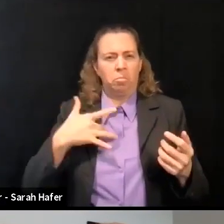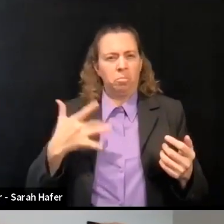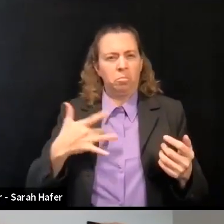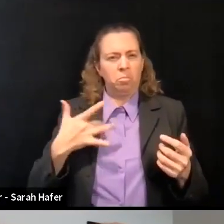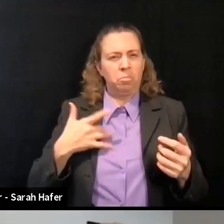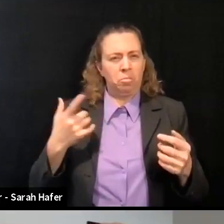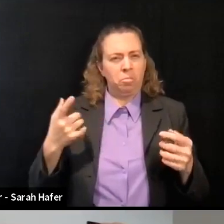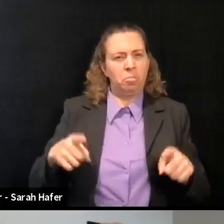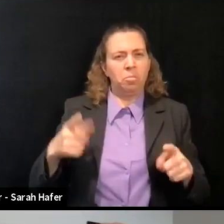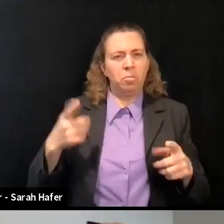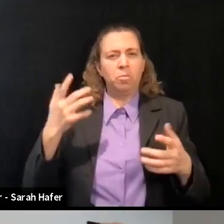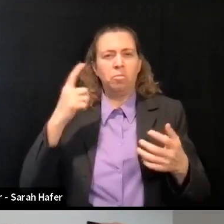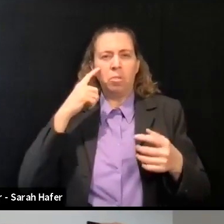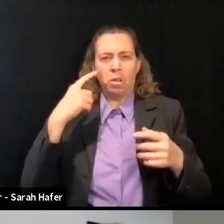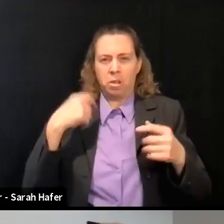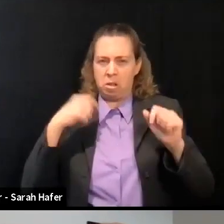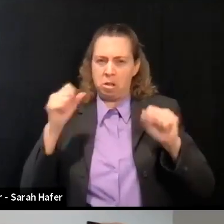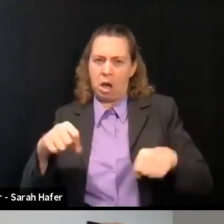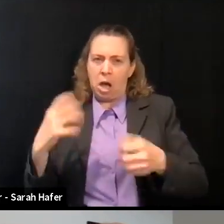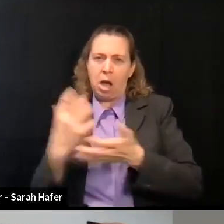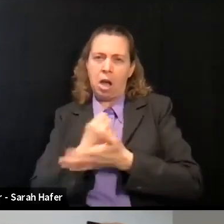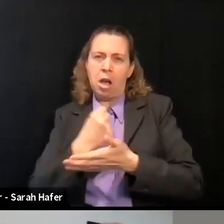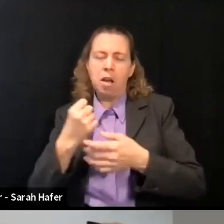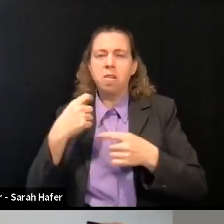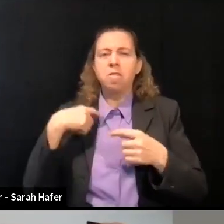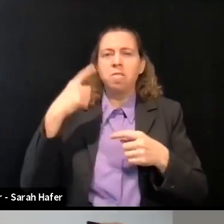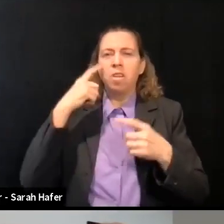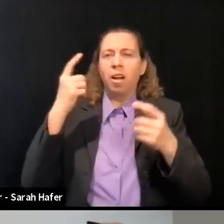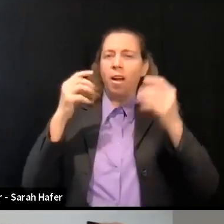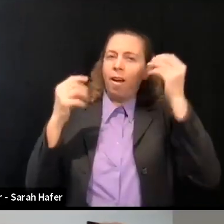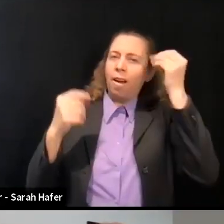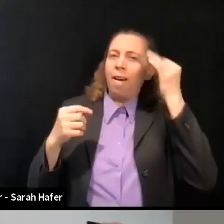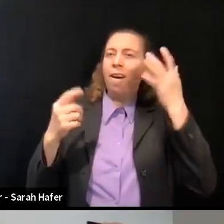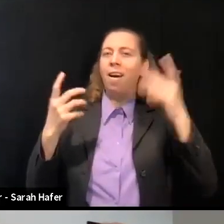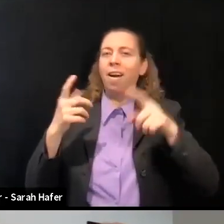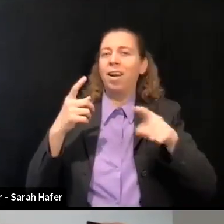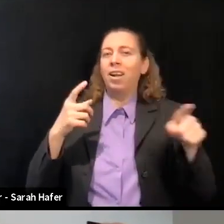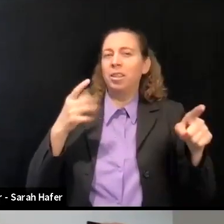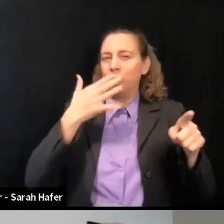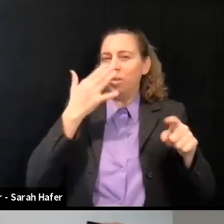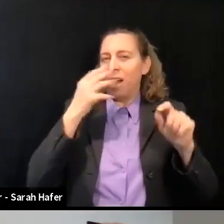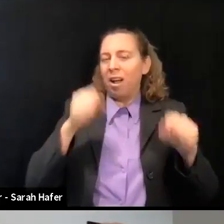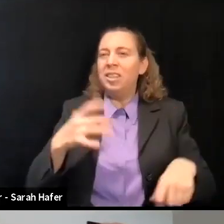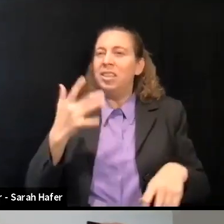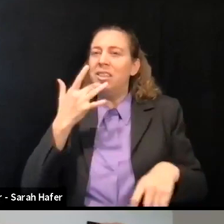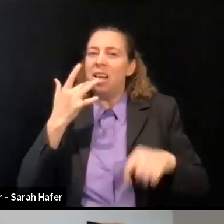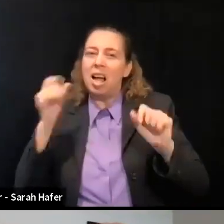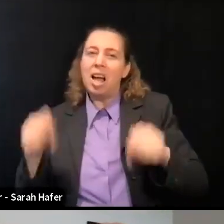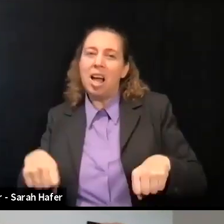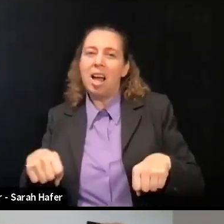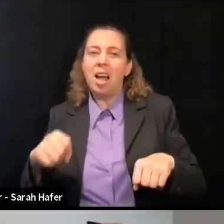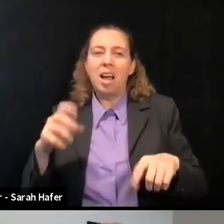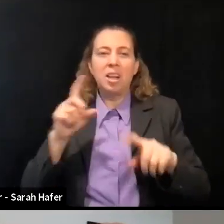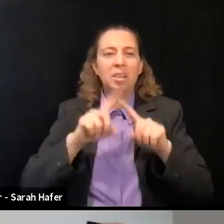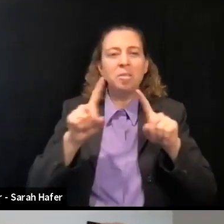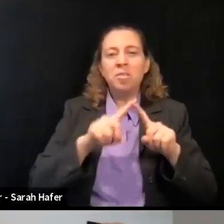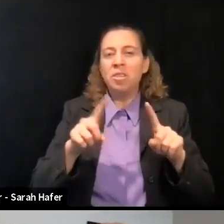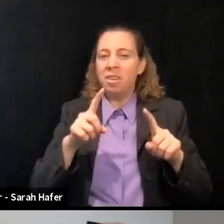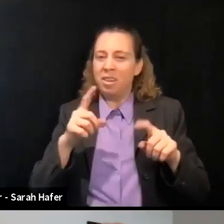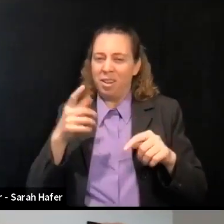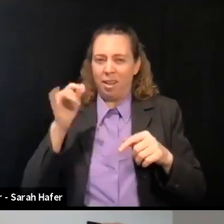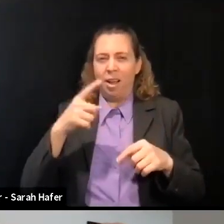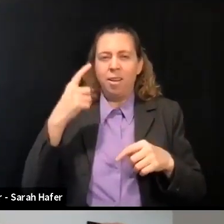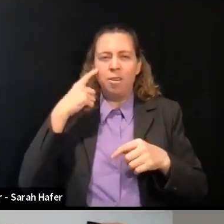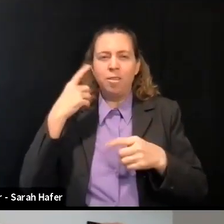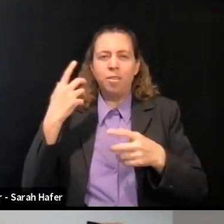enjoy tasting, three things that you can see around you, and or just naming three things during your day